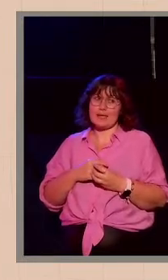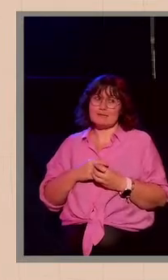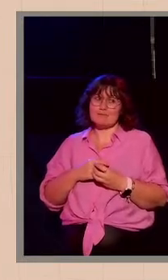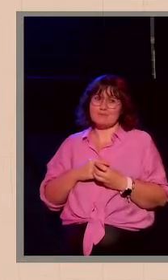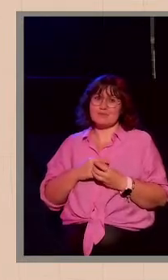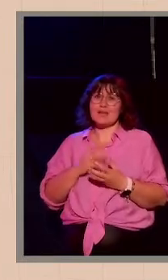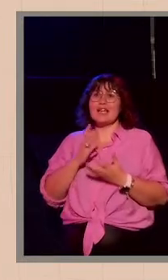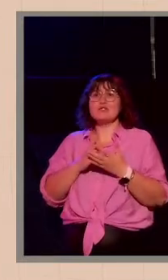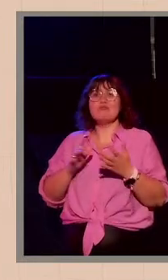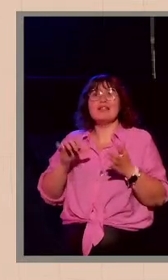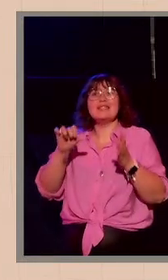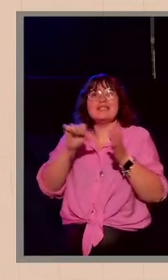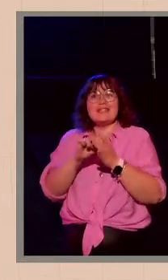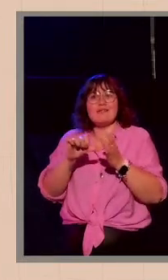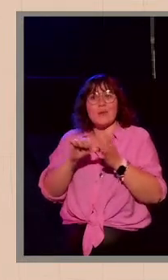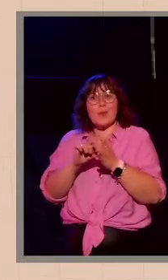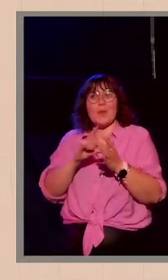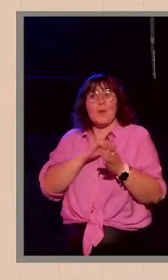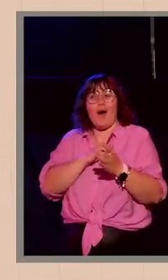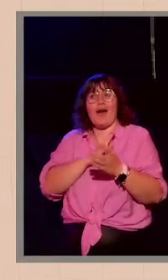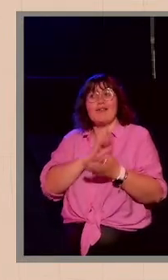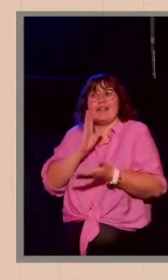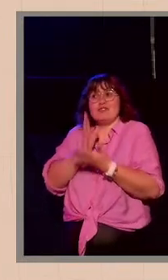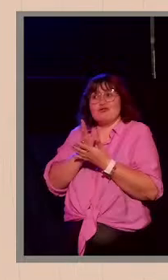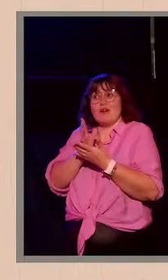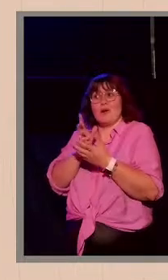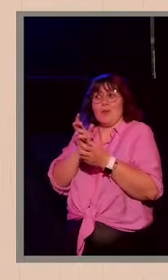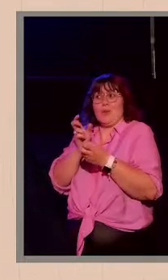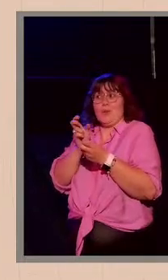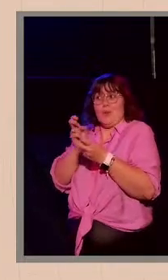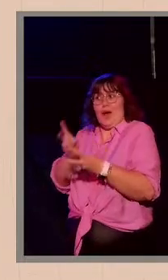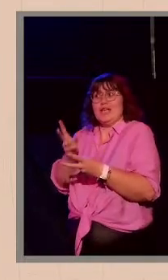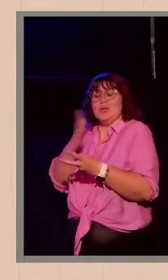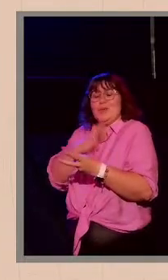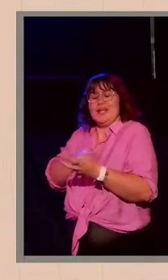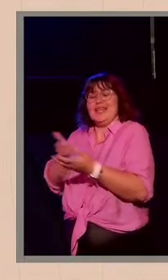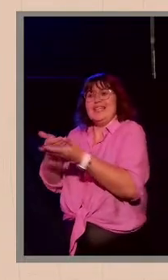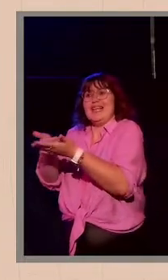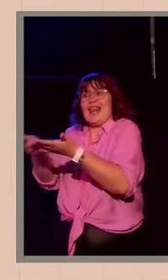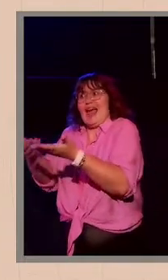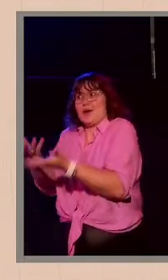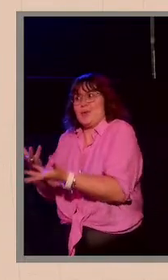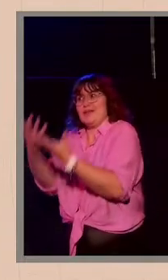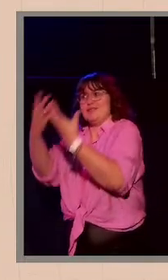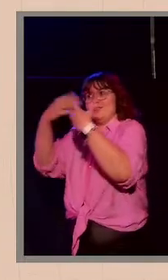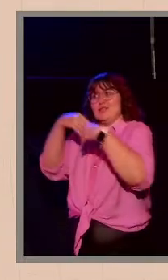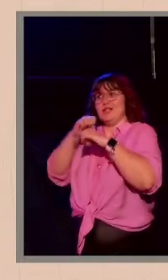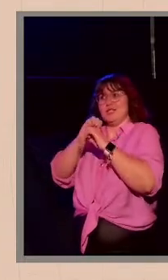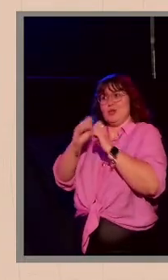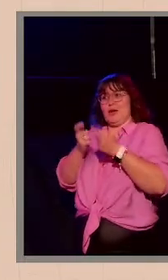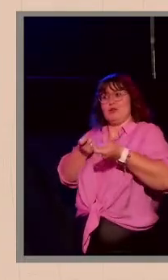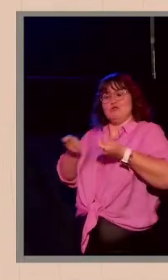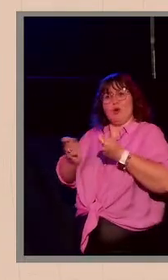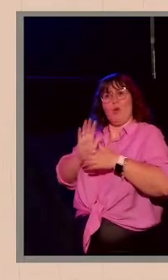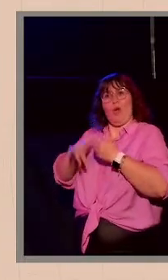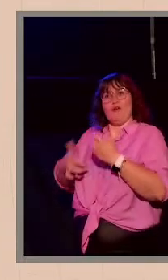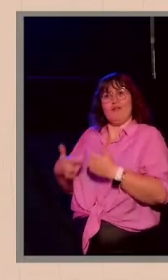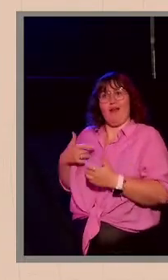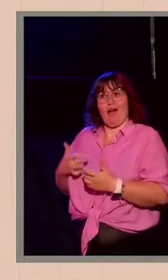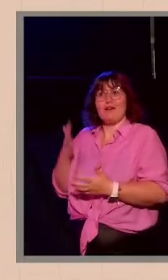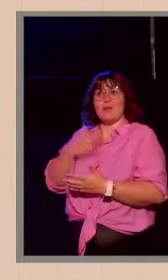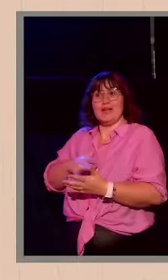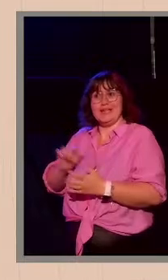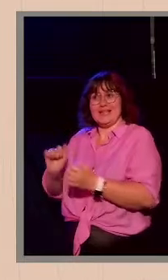it's tricky because there are some very real ways in which we need language in order to enact autonomy over our lives. We really, really need